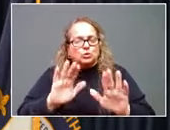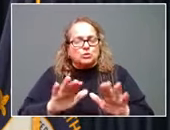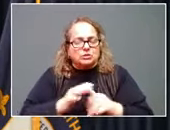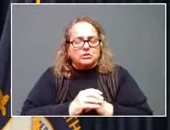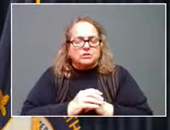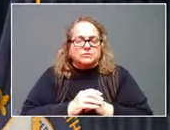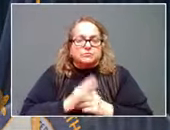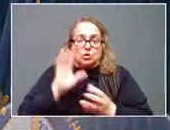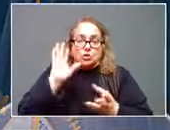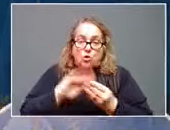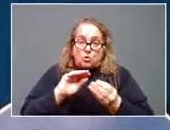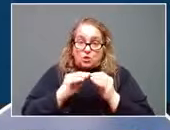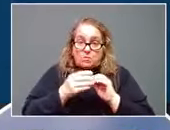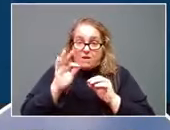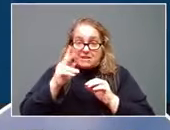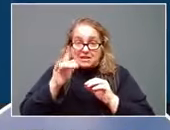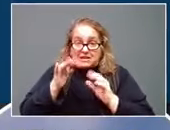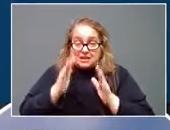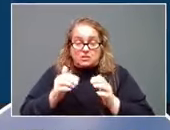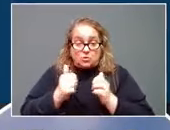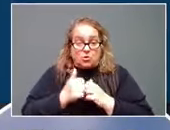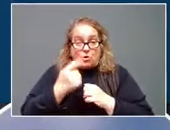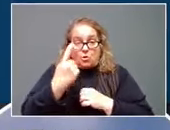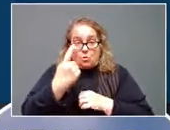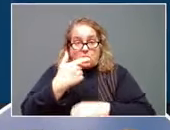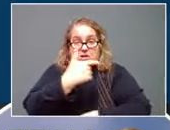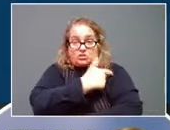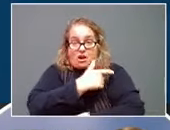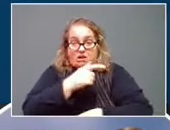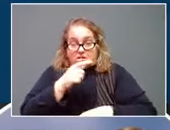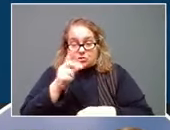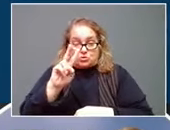Kentuckians with at least one shot of hope,